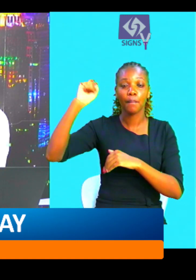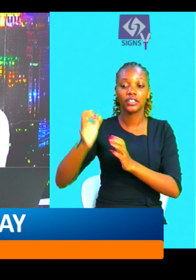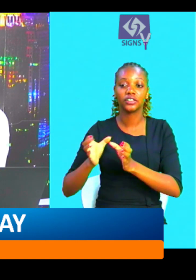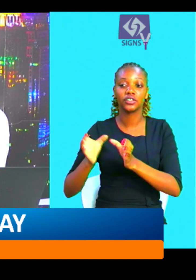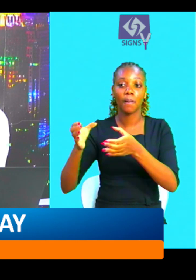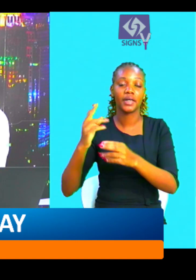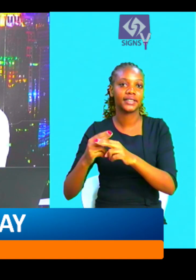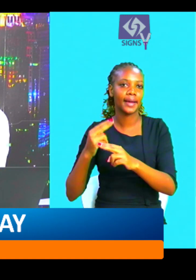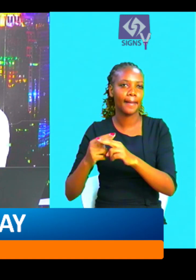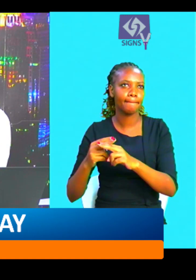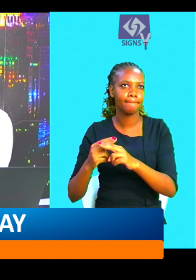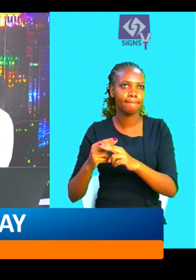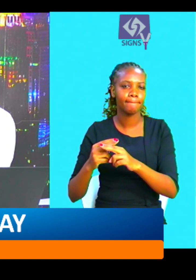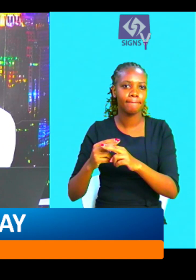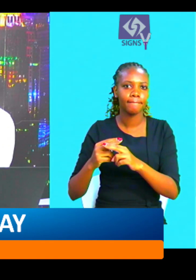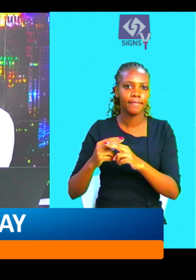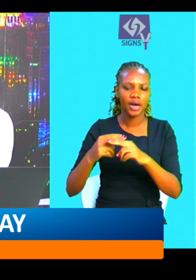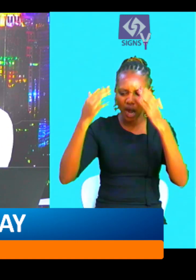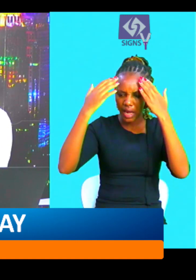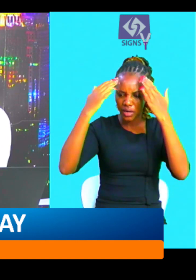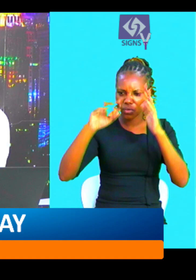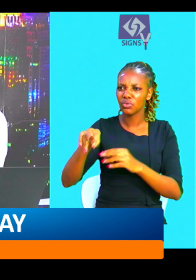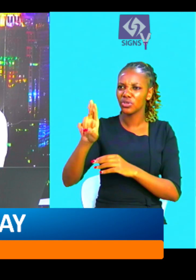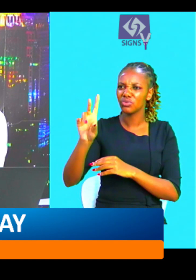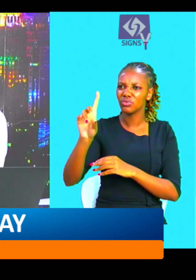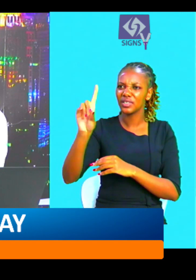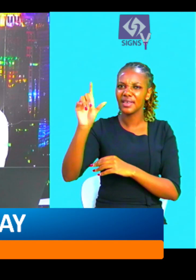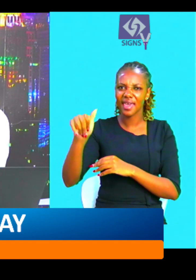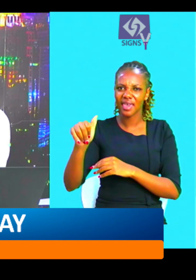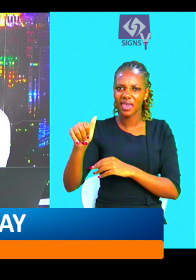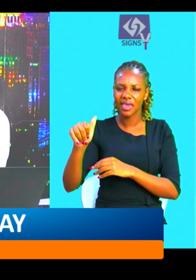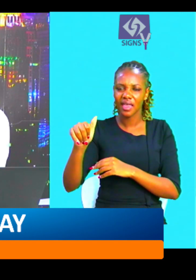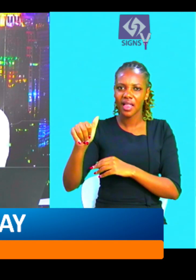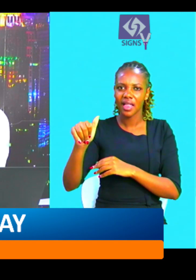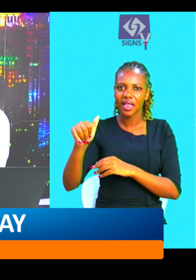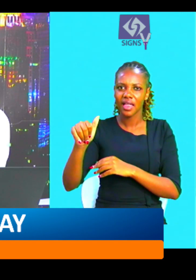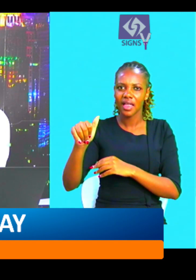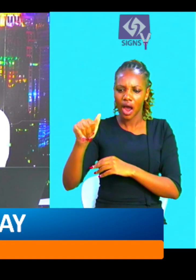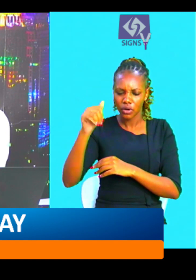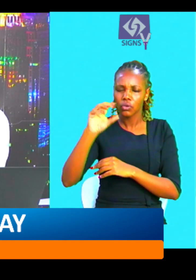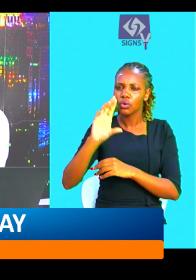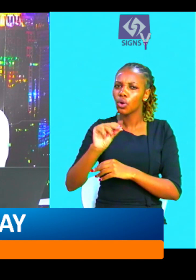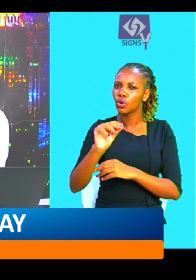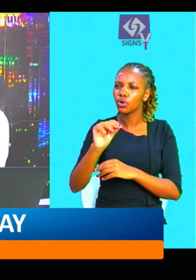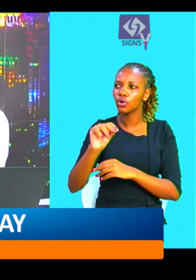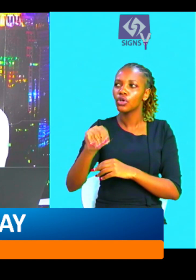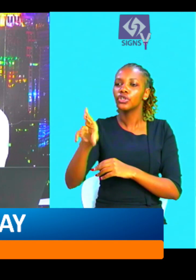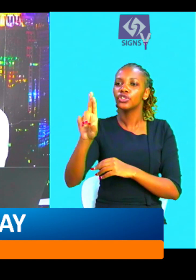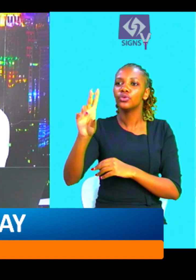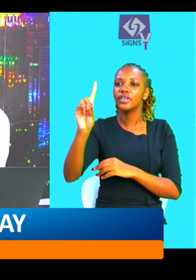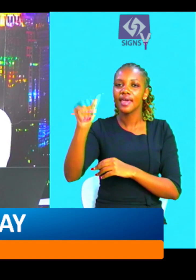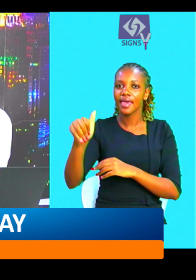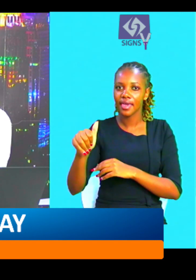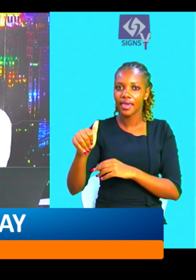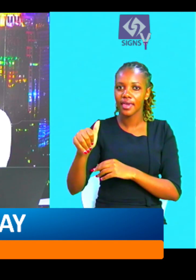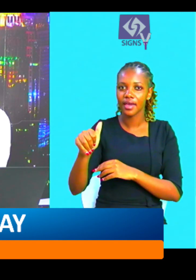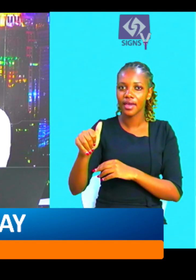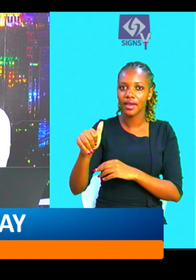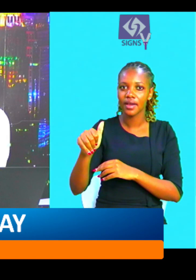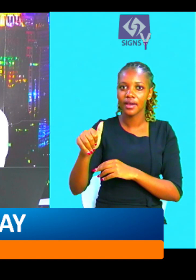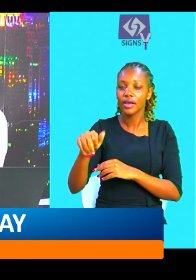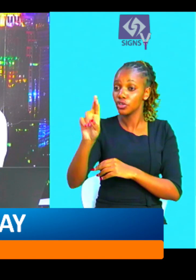2013, we had the PNU. I think no, it was TNA and URP. Yes. Where are the parties? They decided